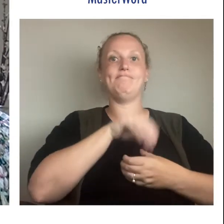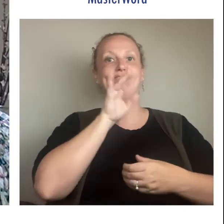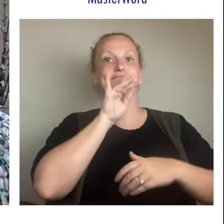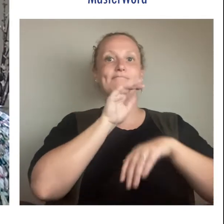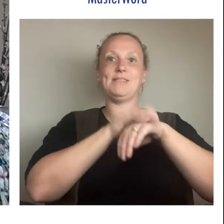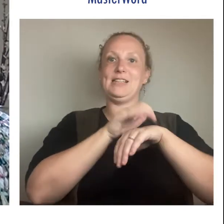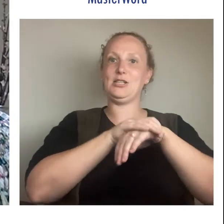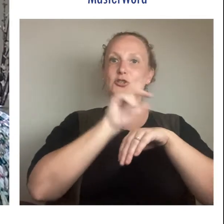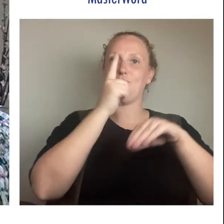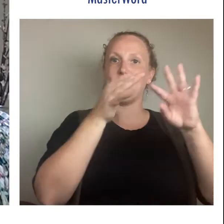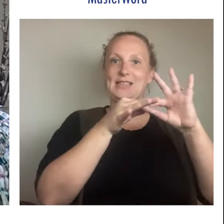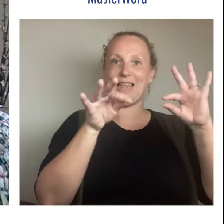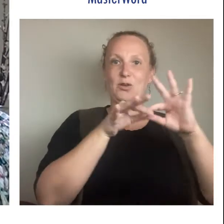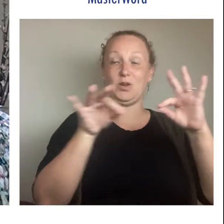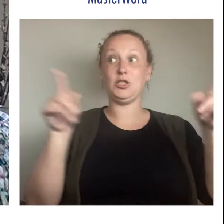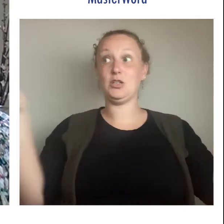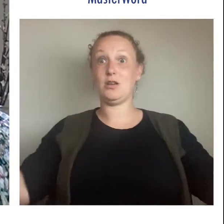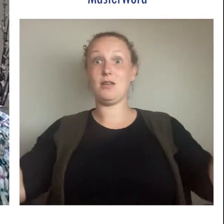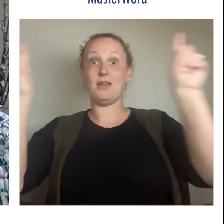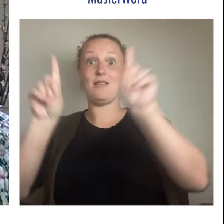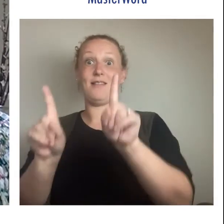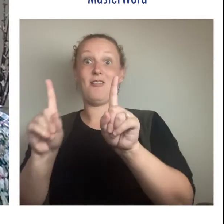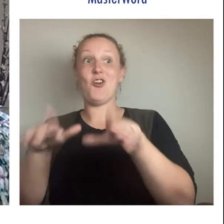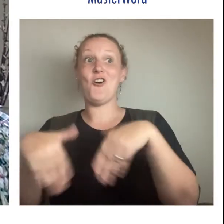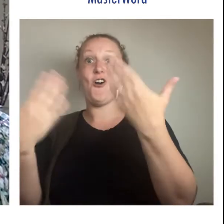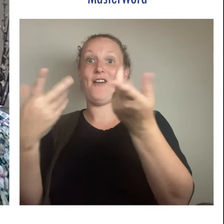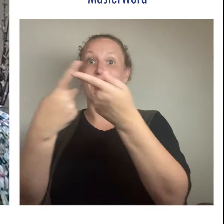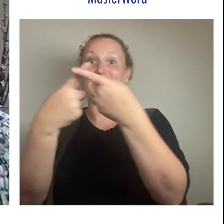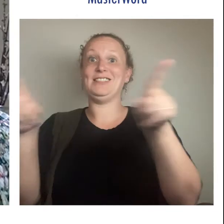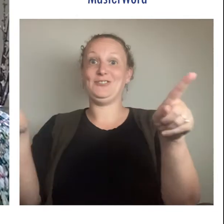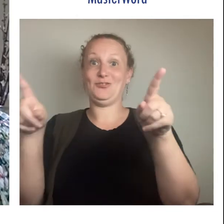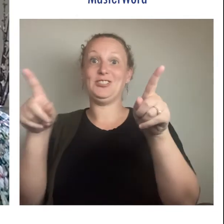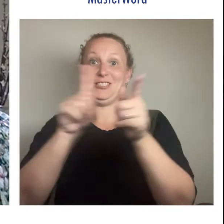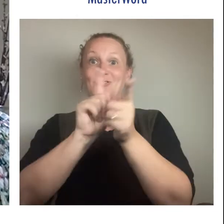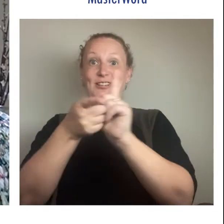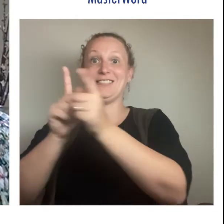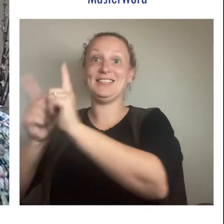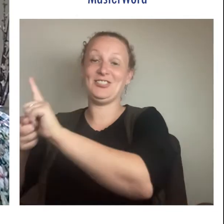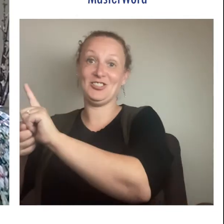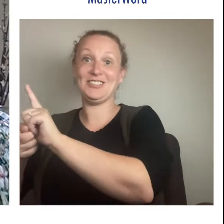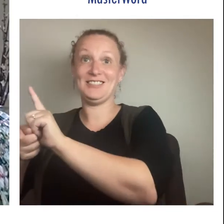offer different translations because it's such a hard language to learn